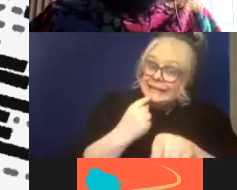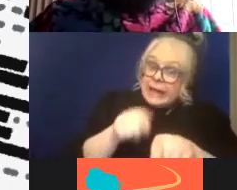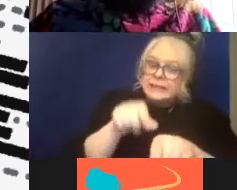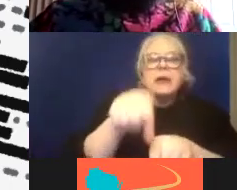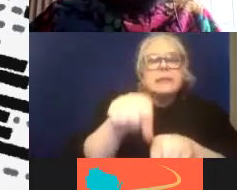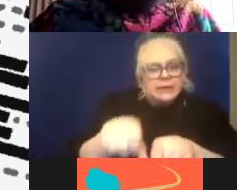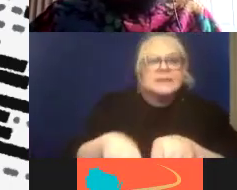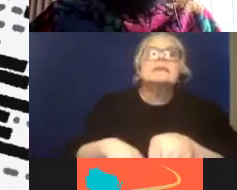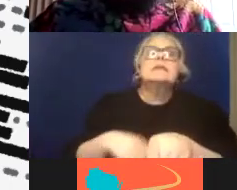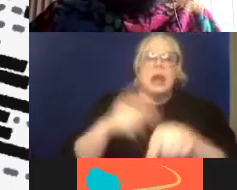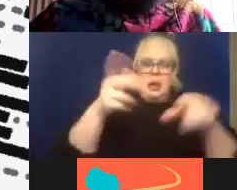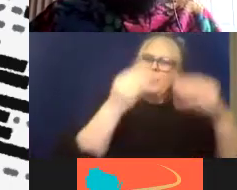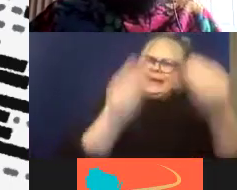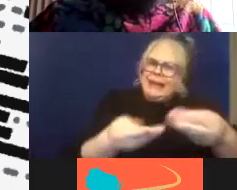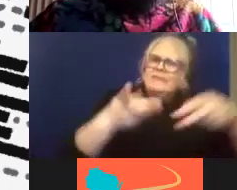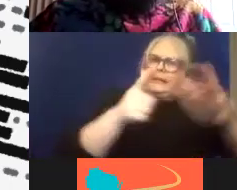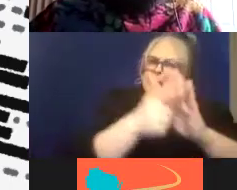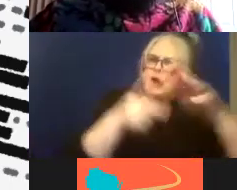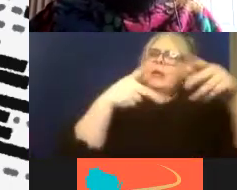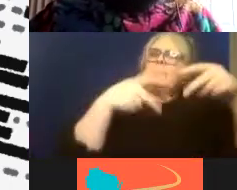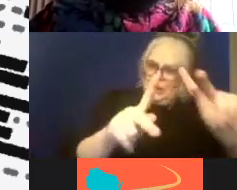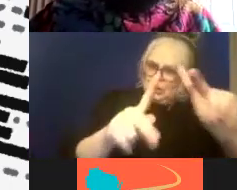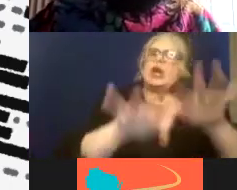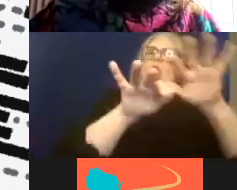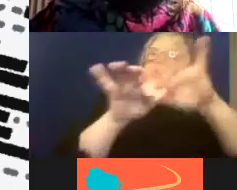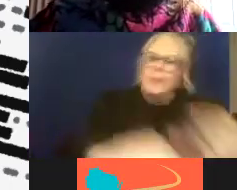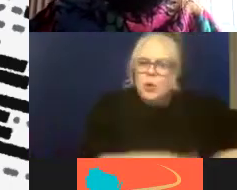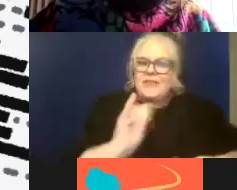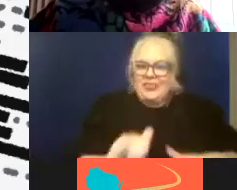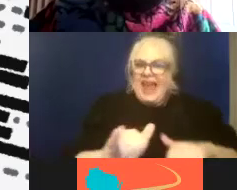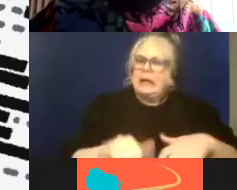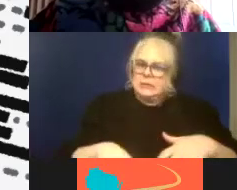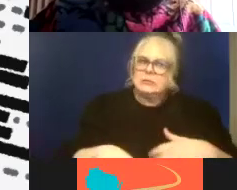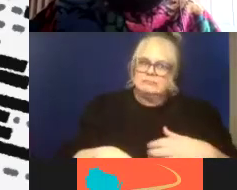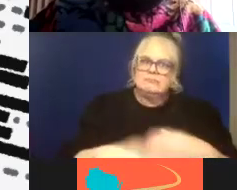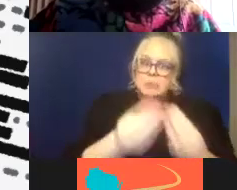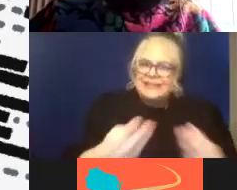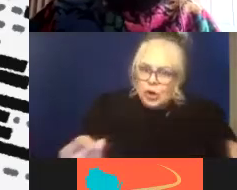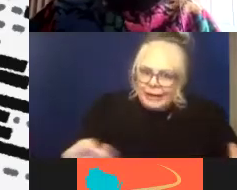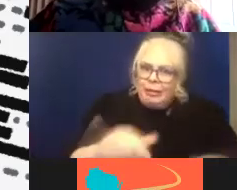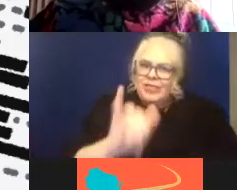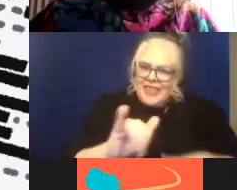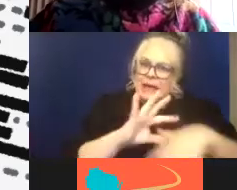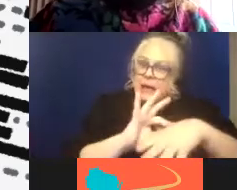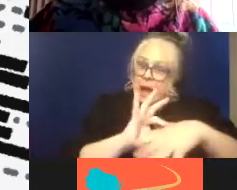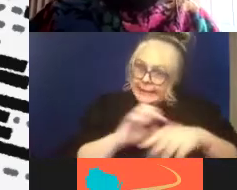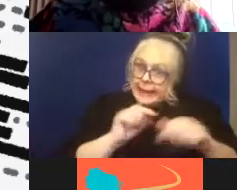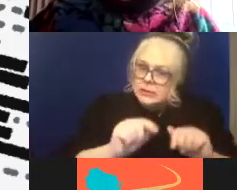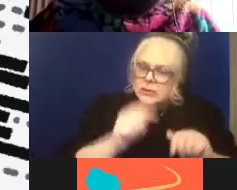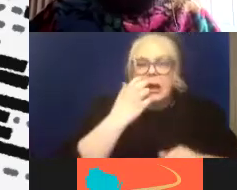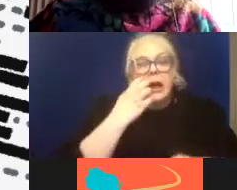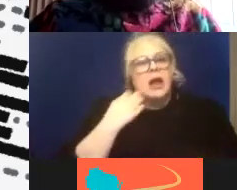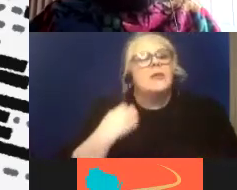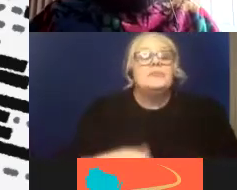first place is also removed when that content is removed. So evidence may still be needed if you were to decide later that you'd like to take